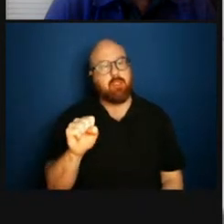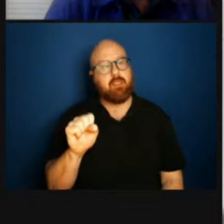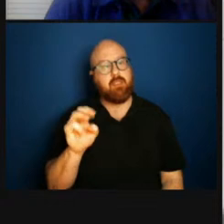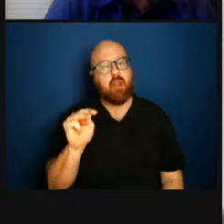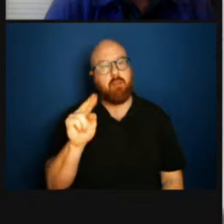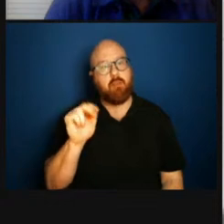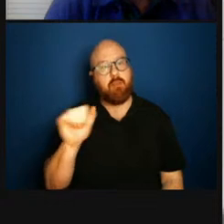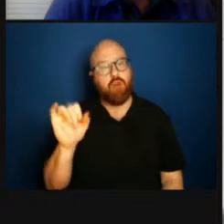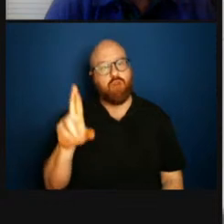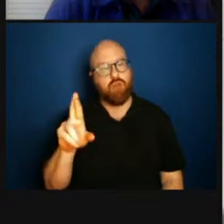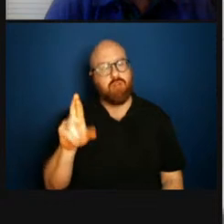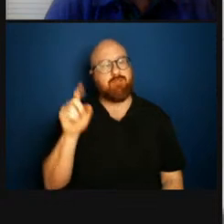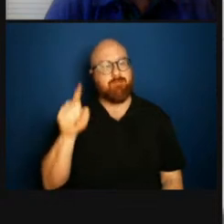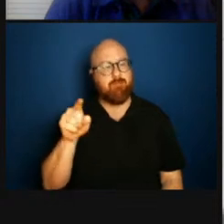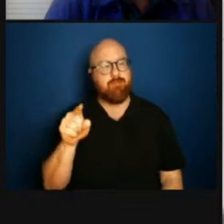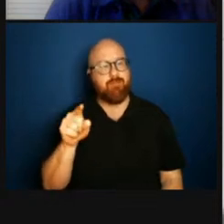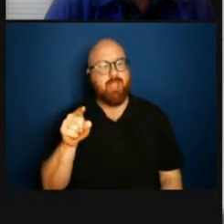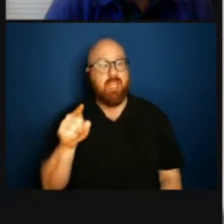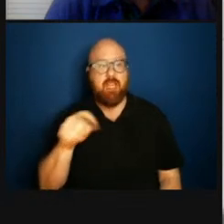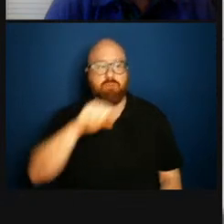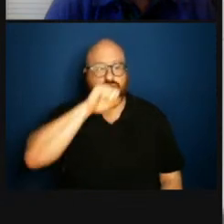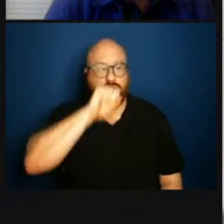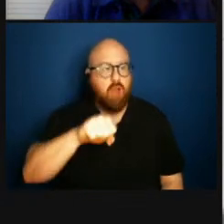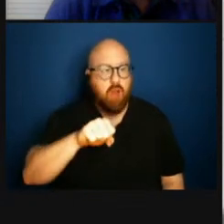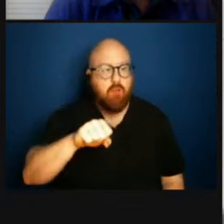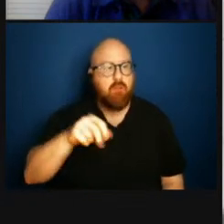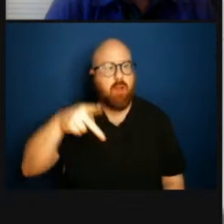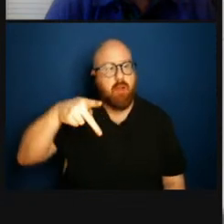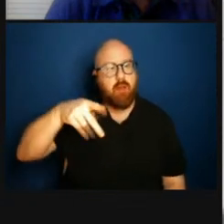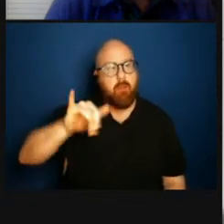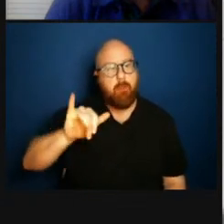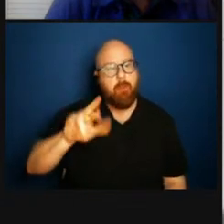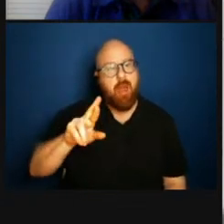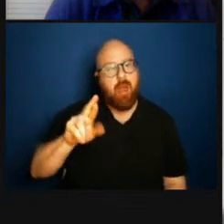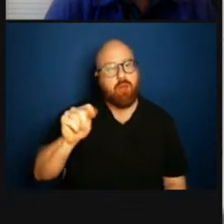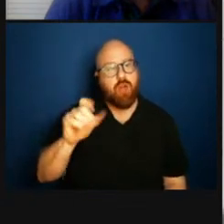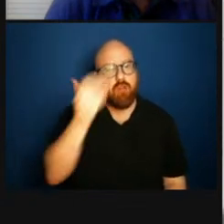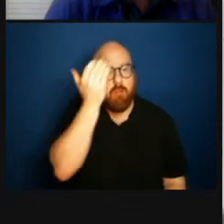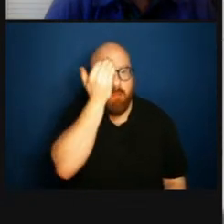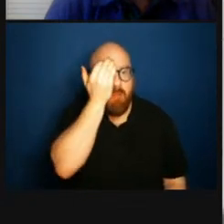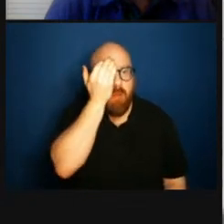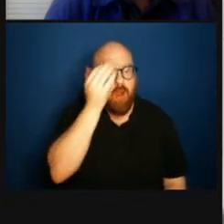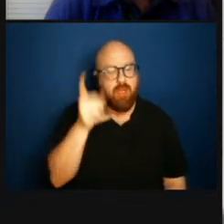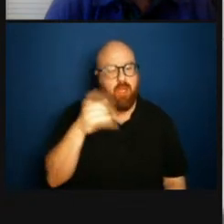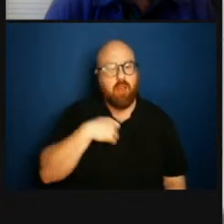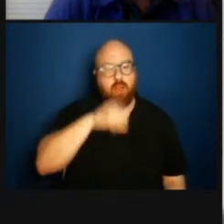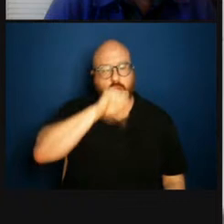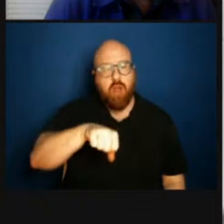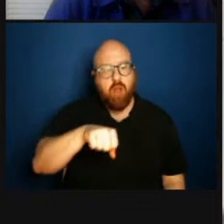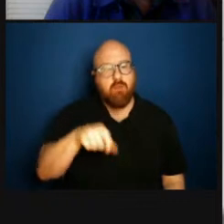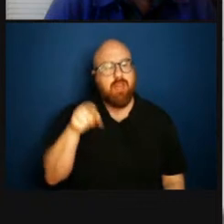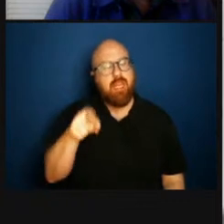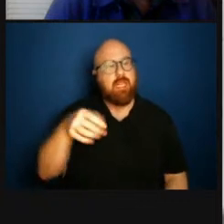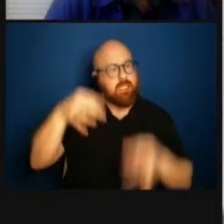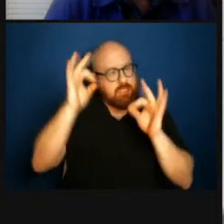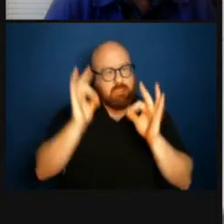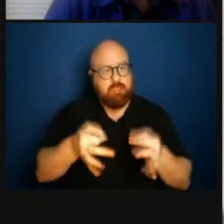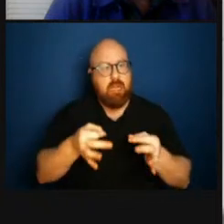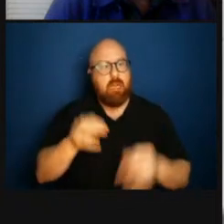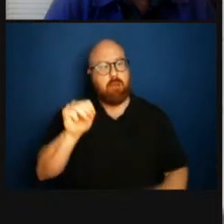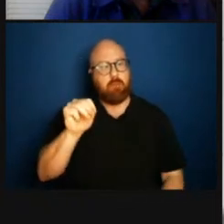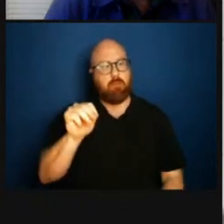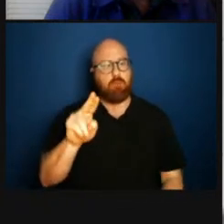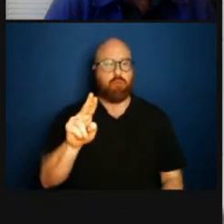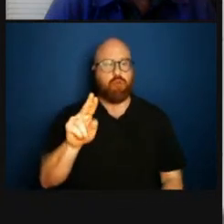loved pirates, and he decided that he would create a mutiny. And he was serious enough about it, and he caused